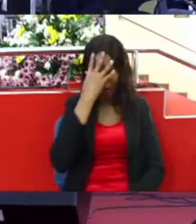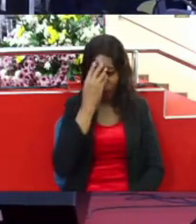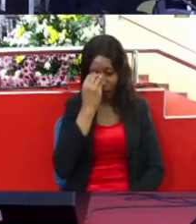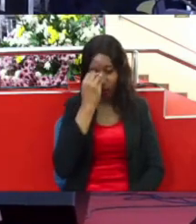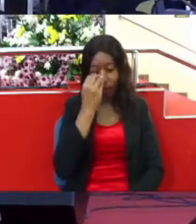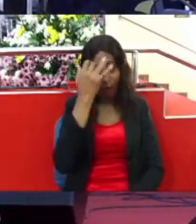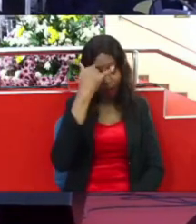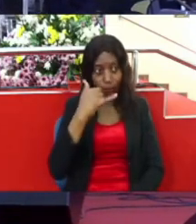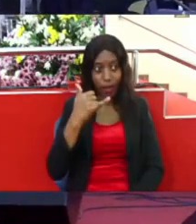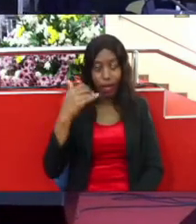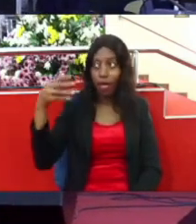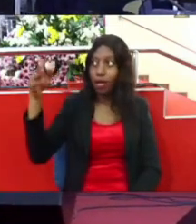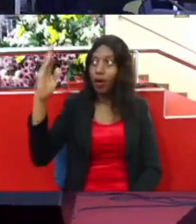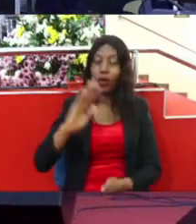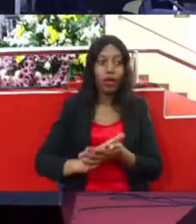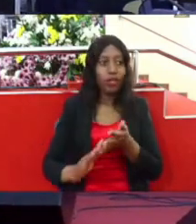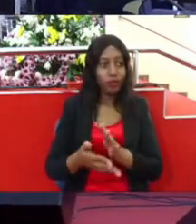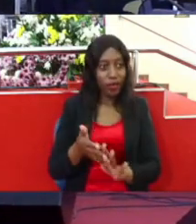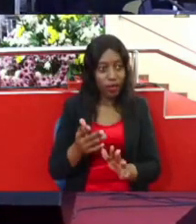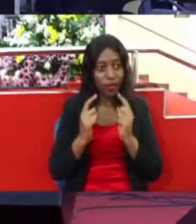forgiven the Assyrians.